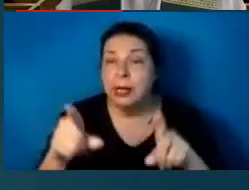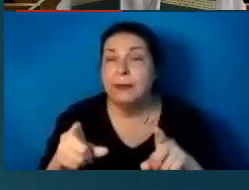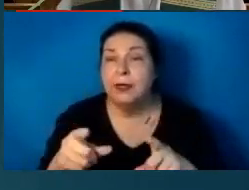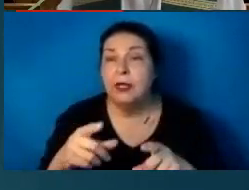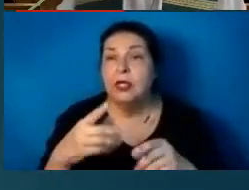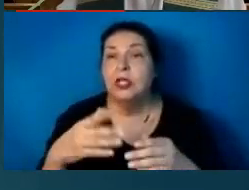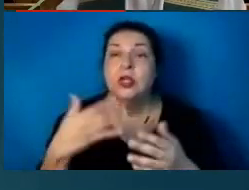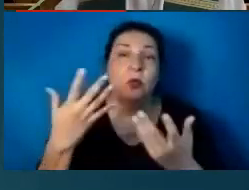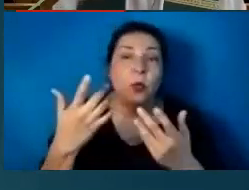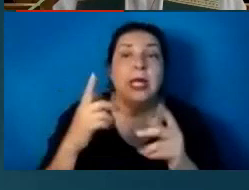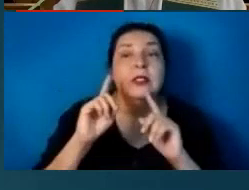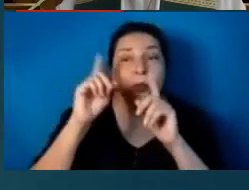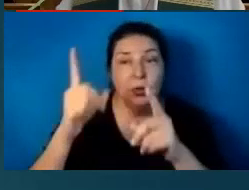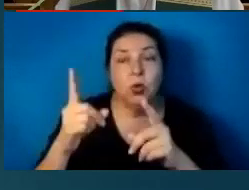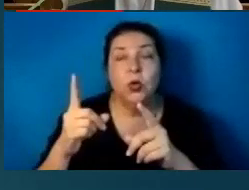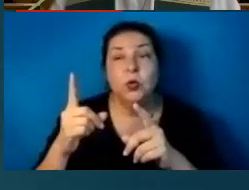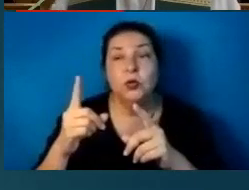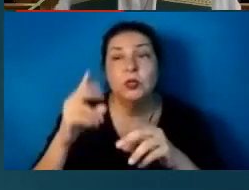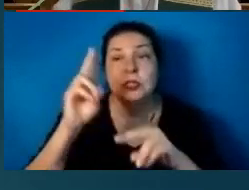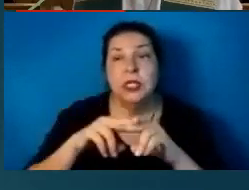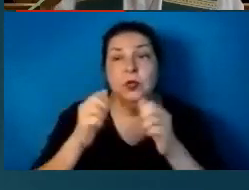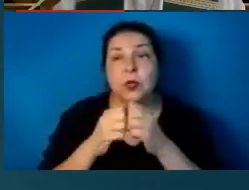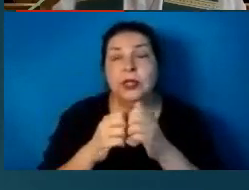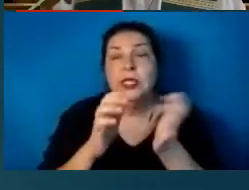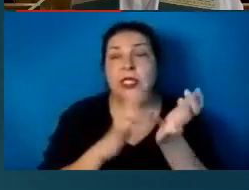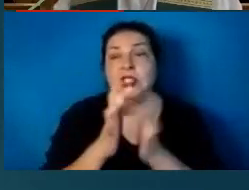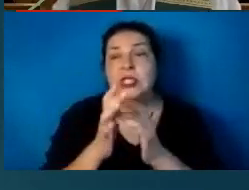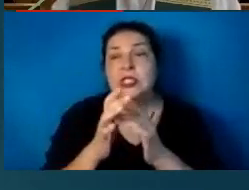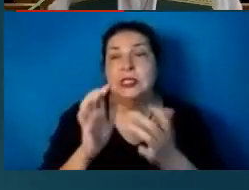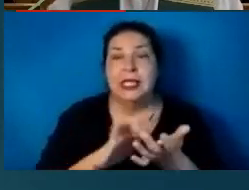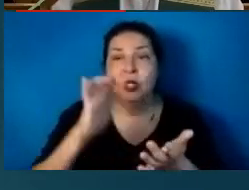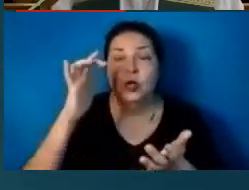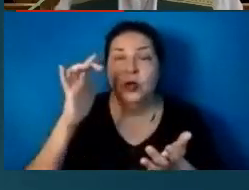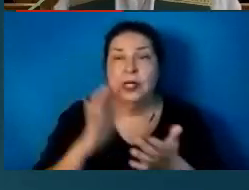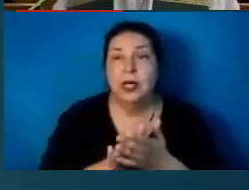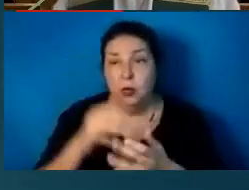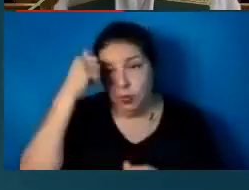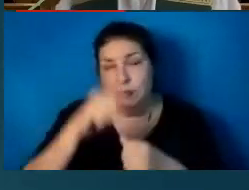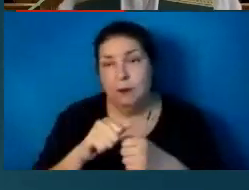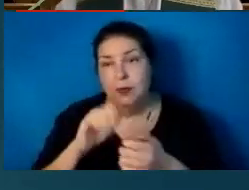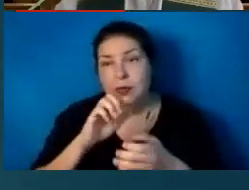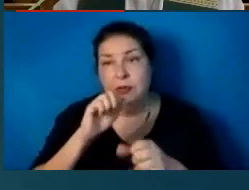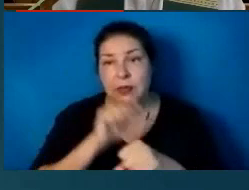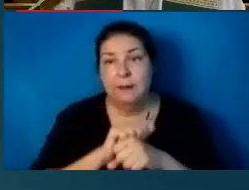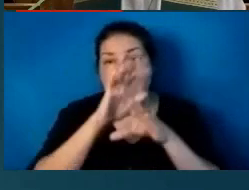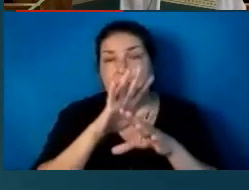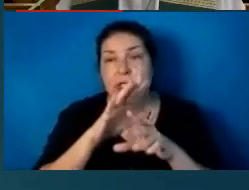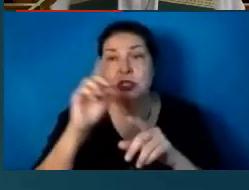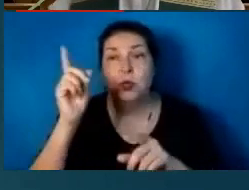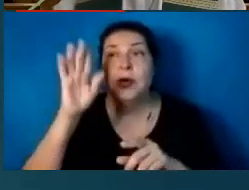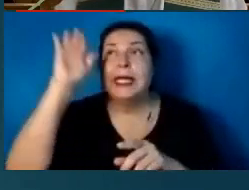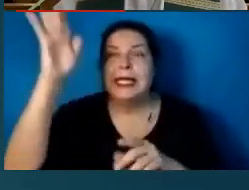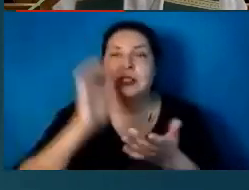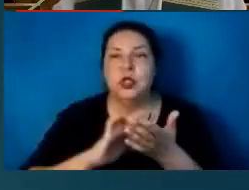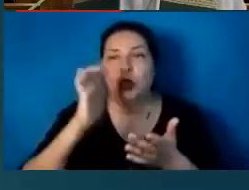in glory. Remember, the mountain of the Lord is the place where his glory dwells. Well, we,